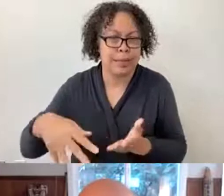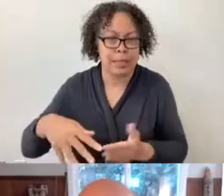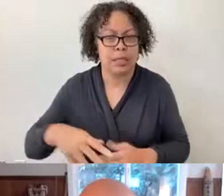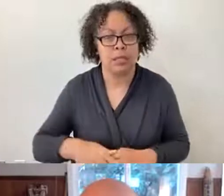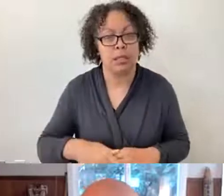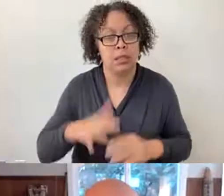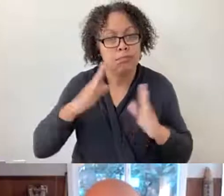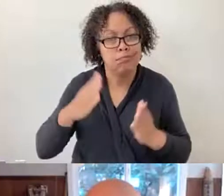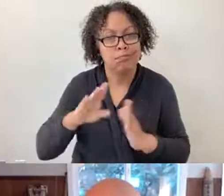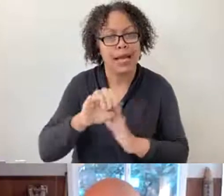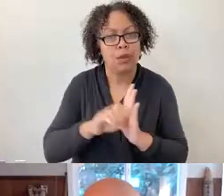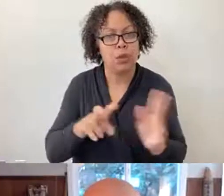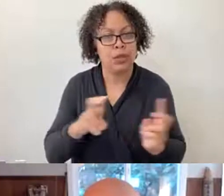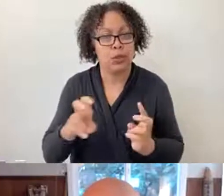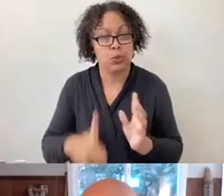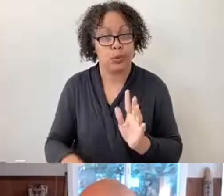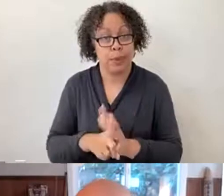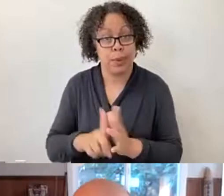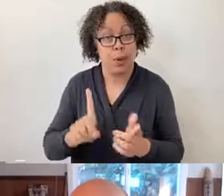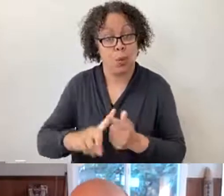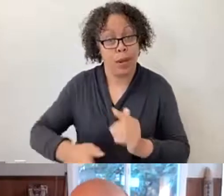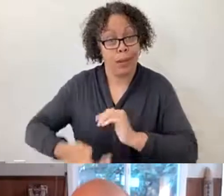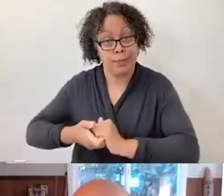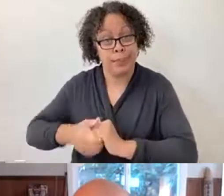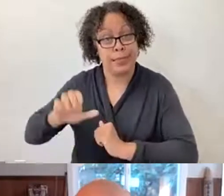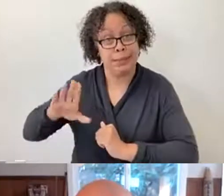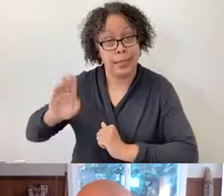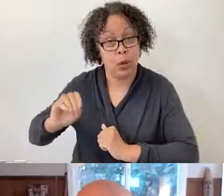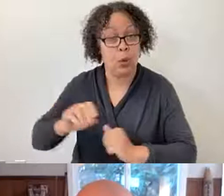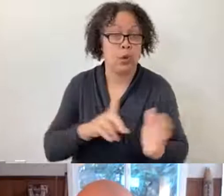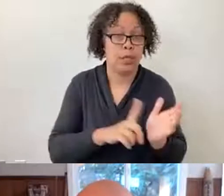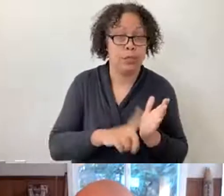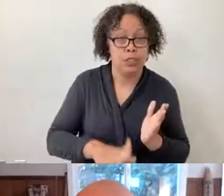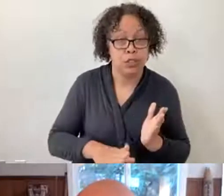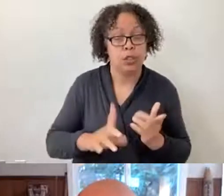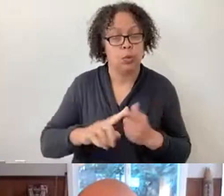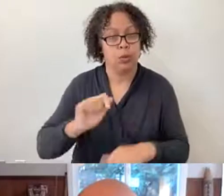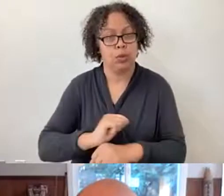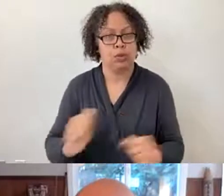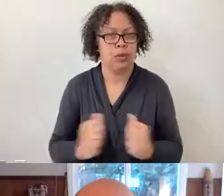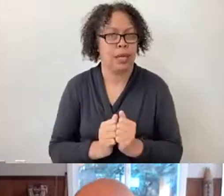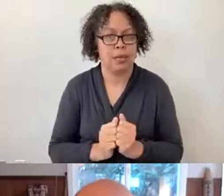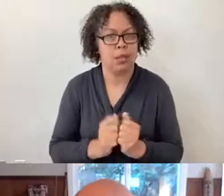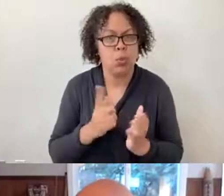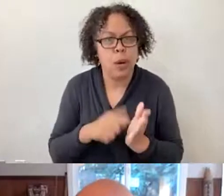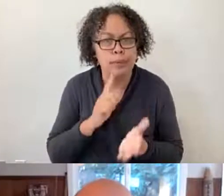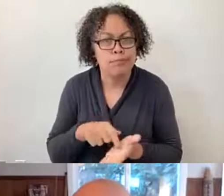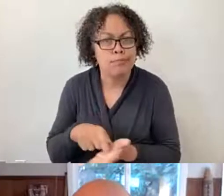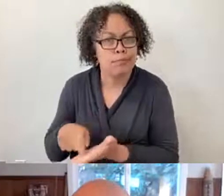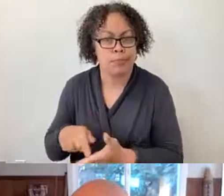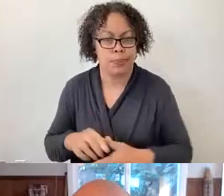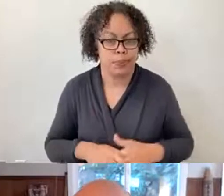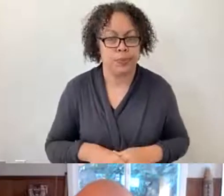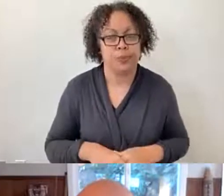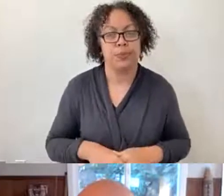ethical issues that emerge between community-based organizations and researchers when they try and collaborate. And